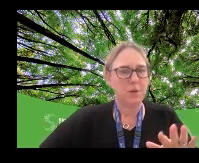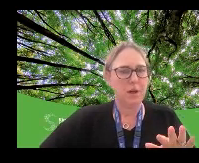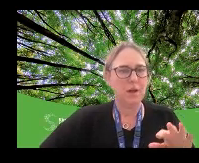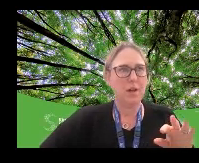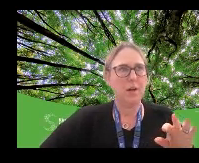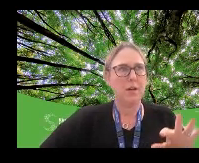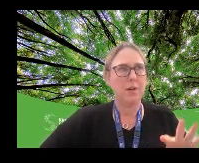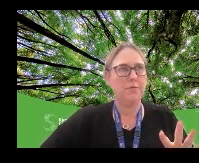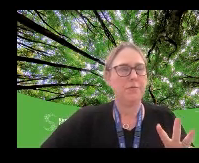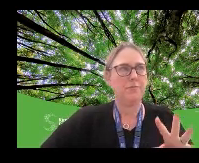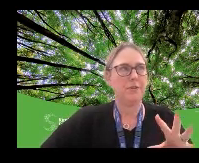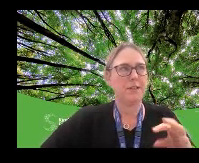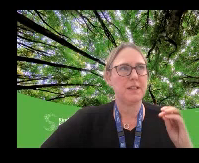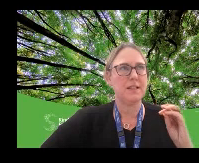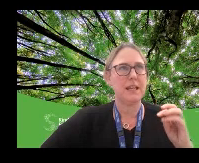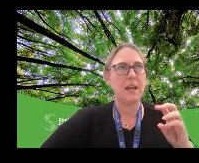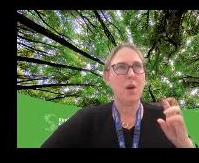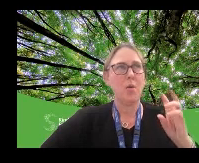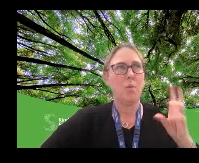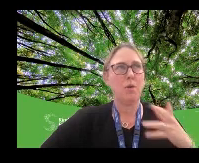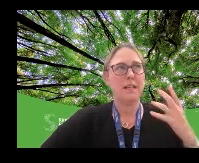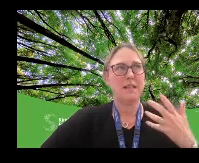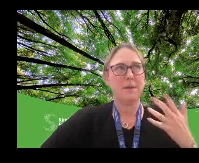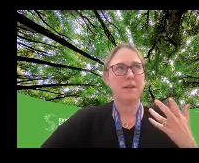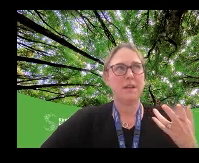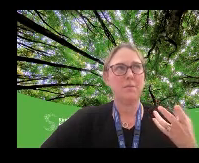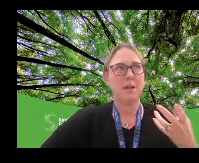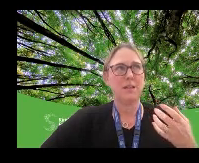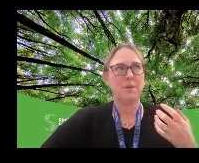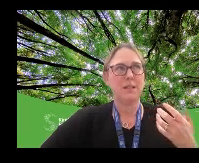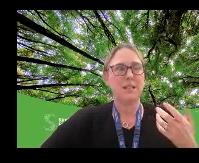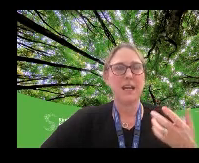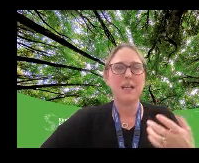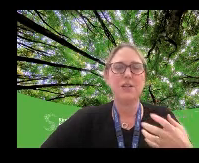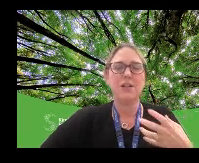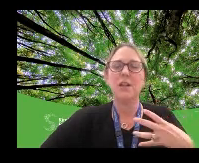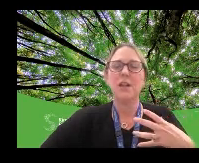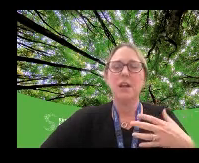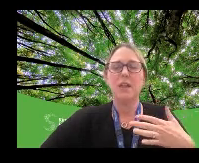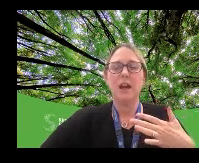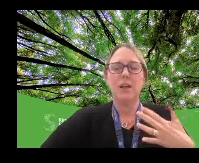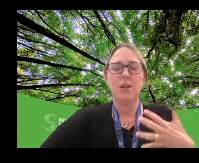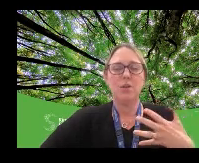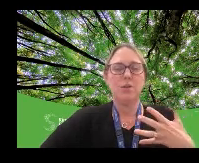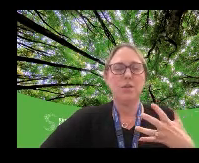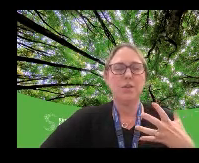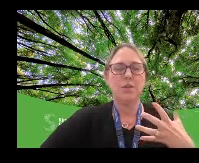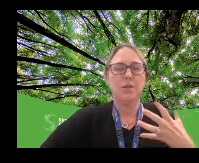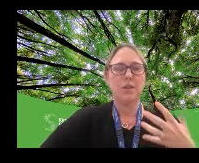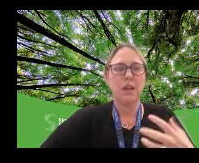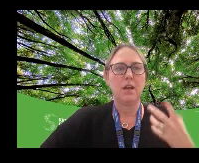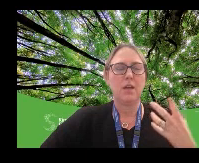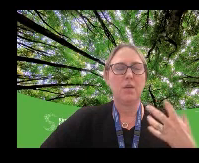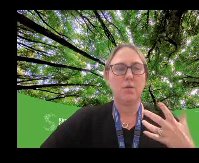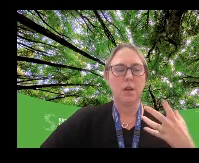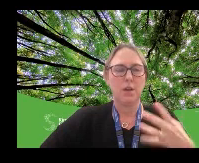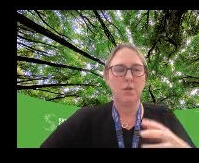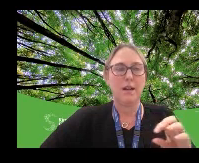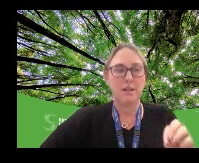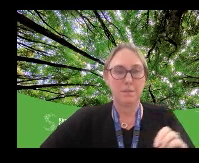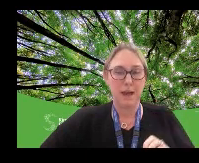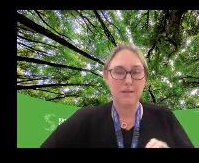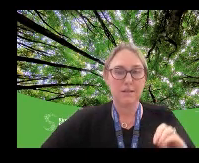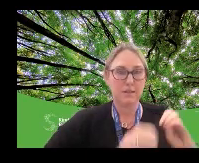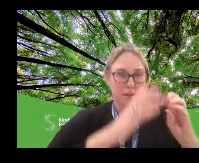important for us to see what it is about the young person's presentation that you think,